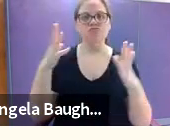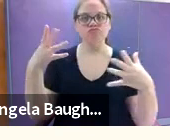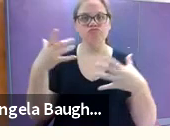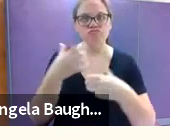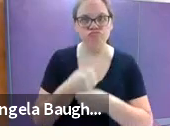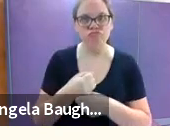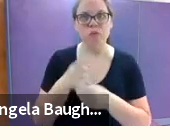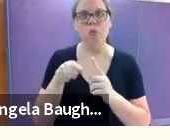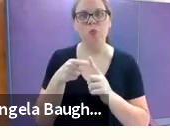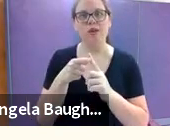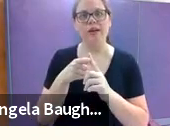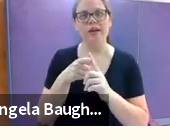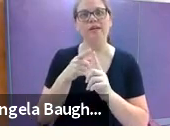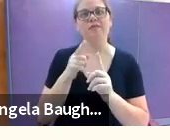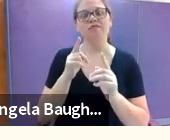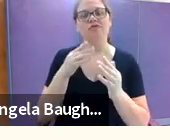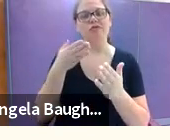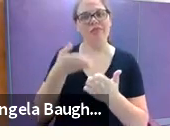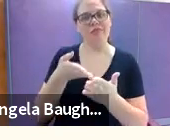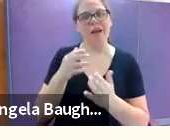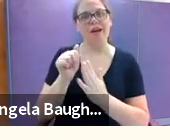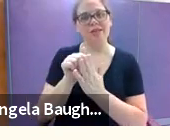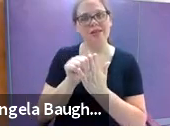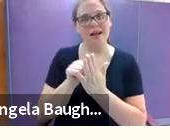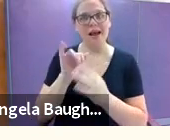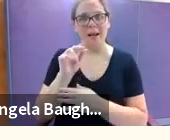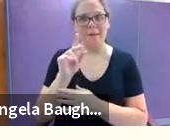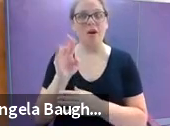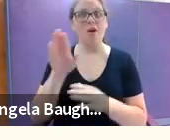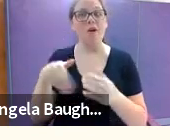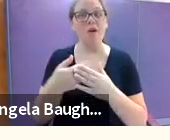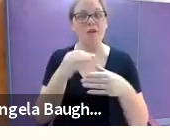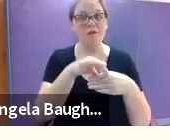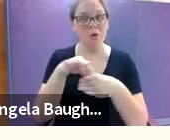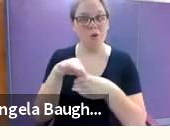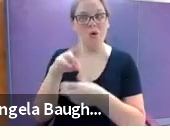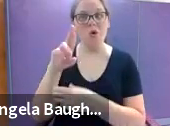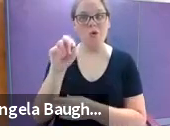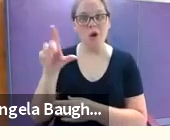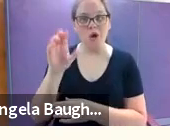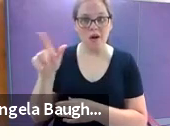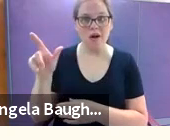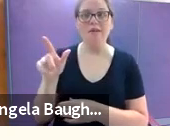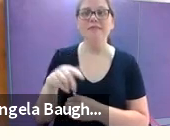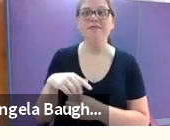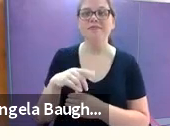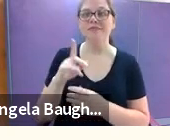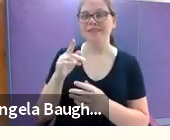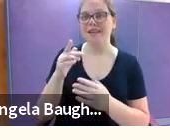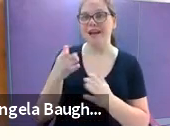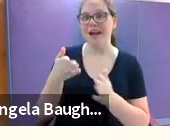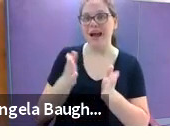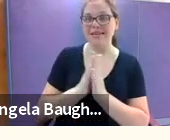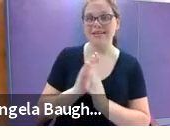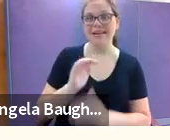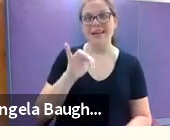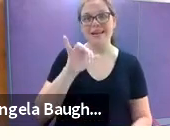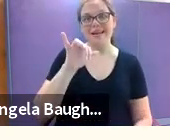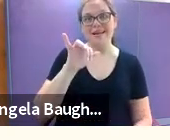agenda item. For all votes, we will do a roll call and you will be asked to indicate support, yay or